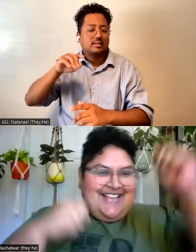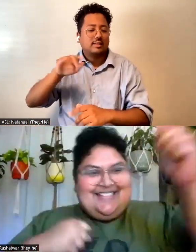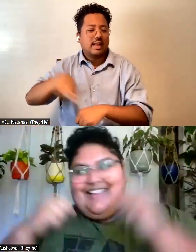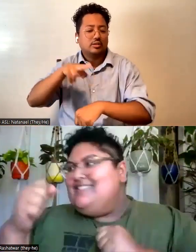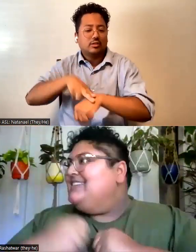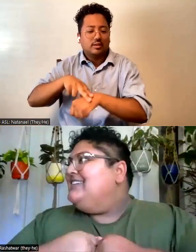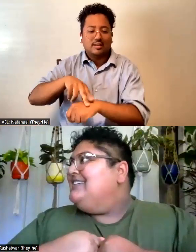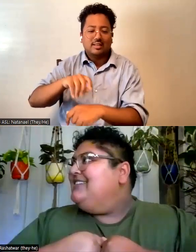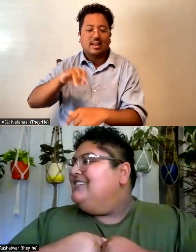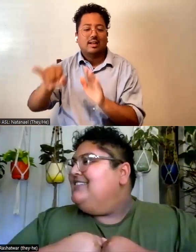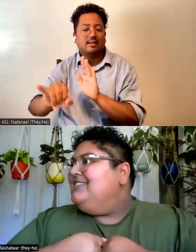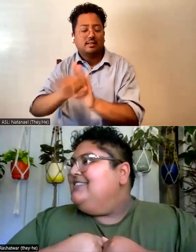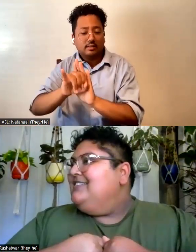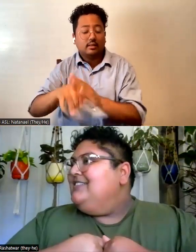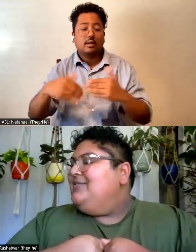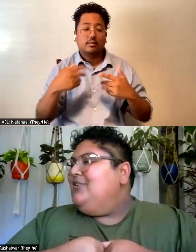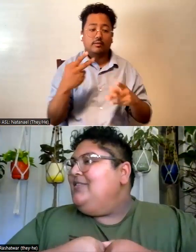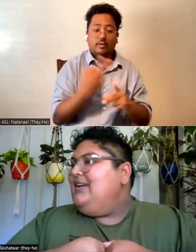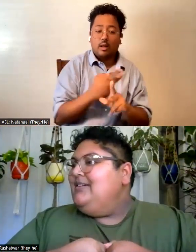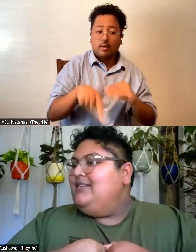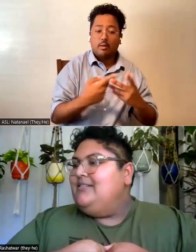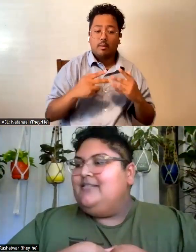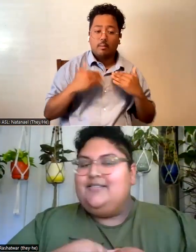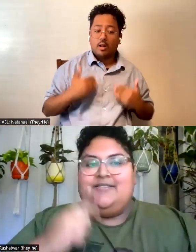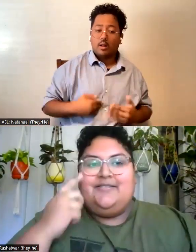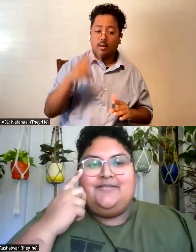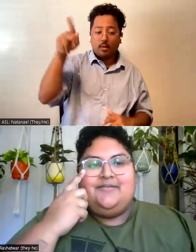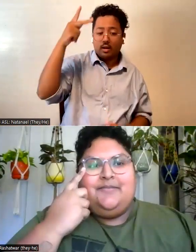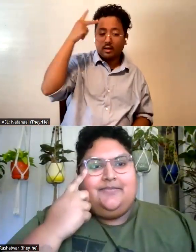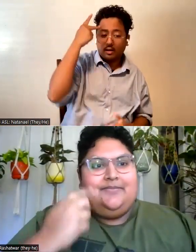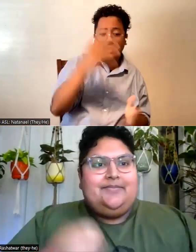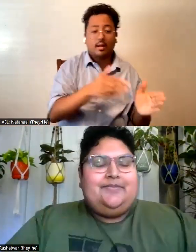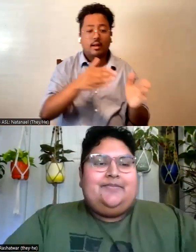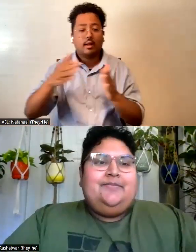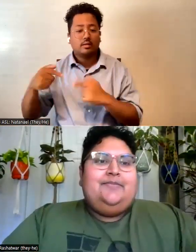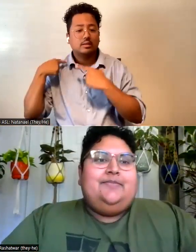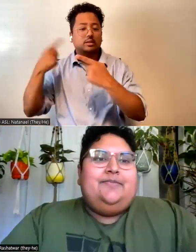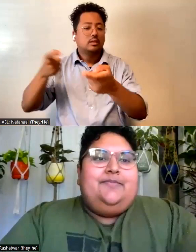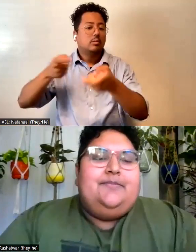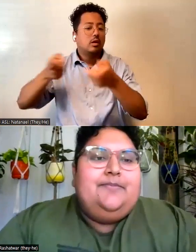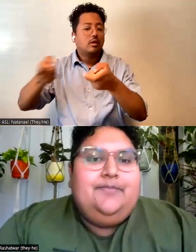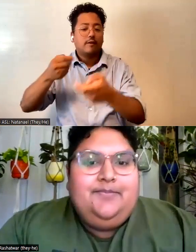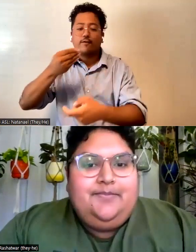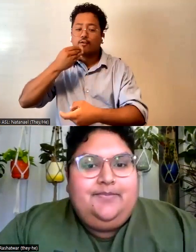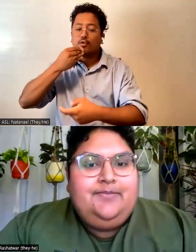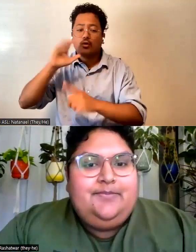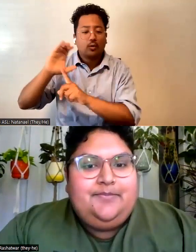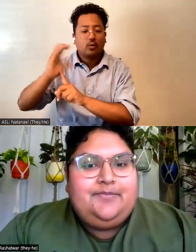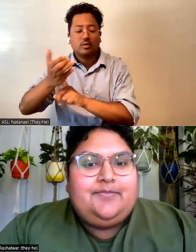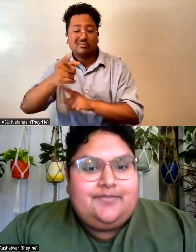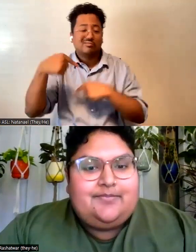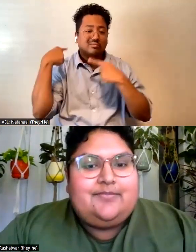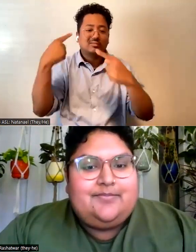on 20th century body politics and militarized food cultures. She has taught courses on race,